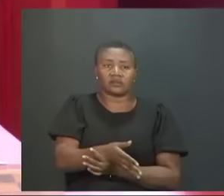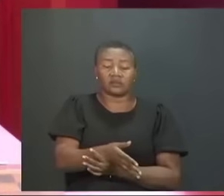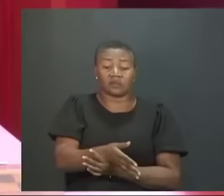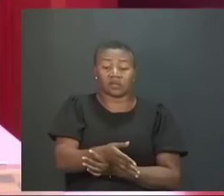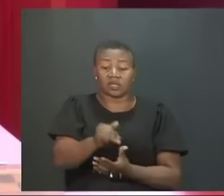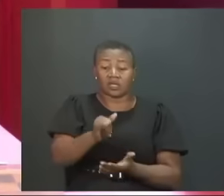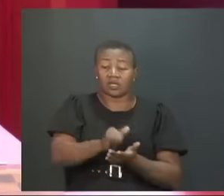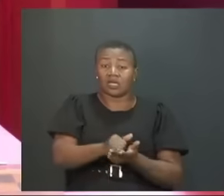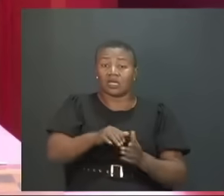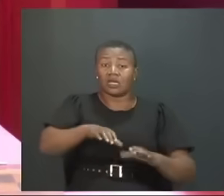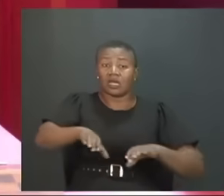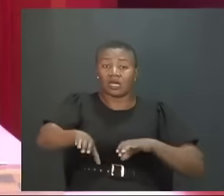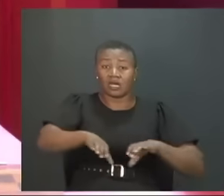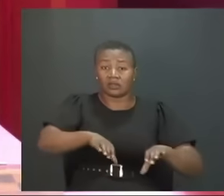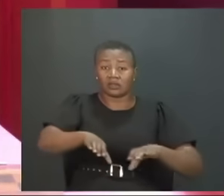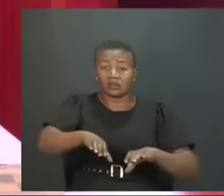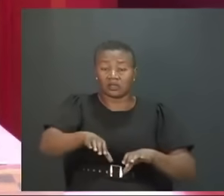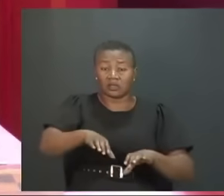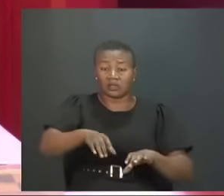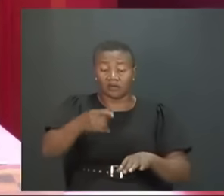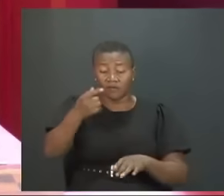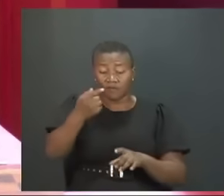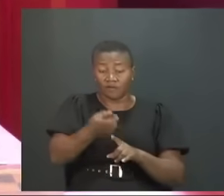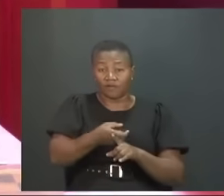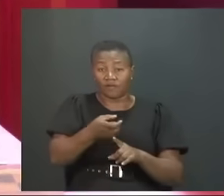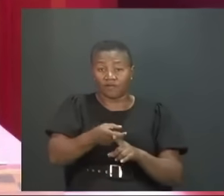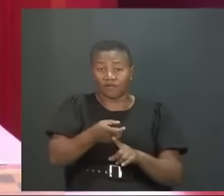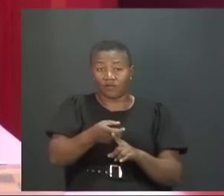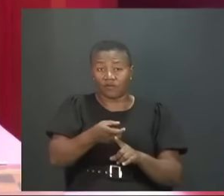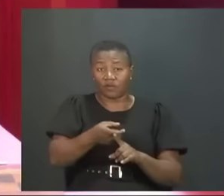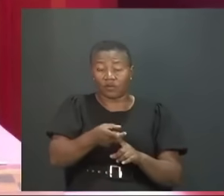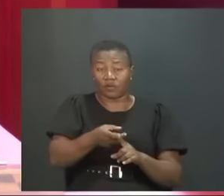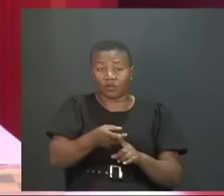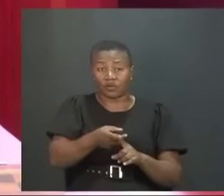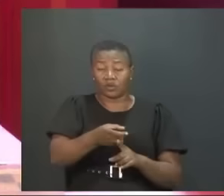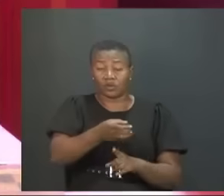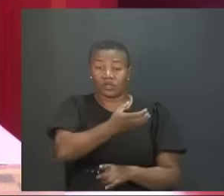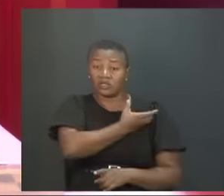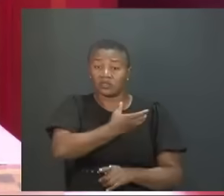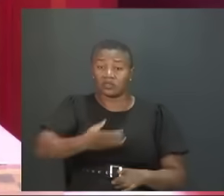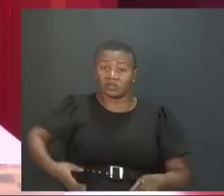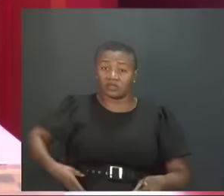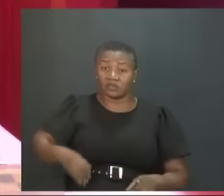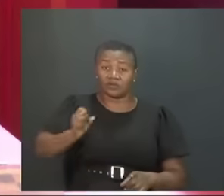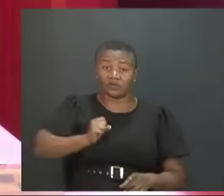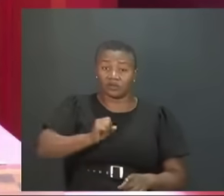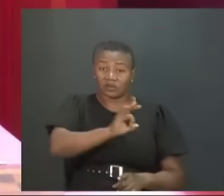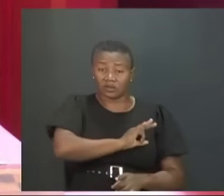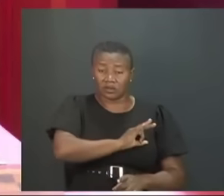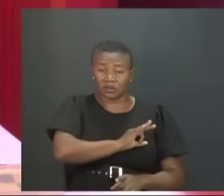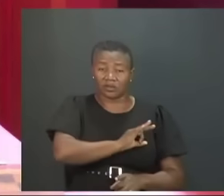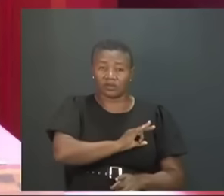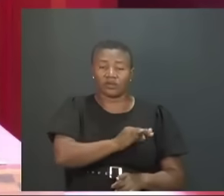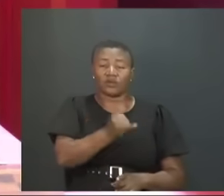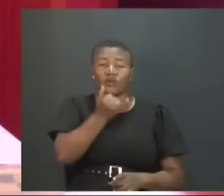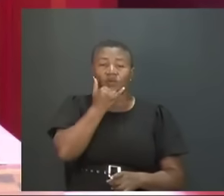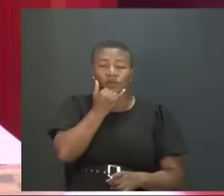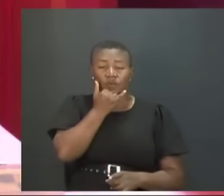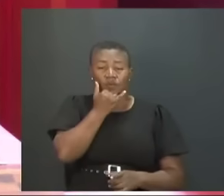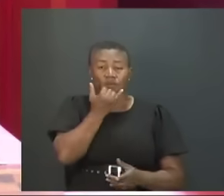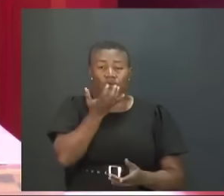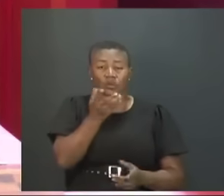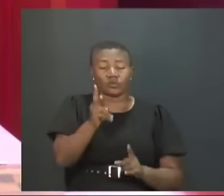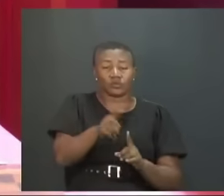action of the Chief of Staff was unconstitutional, it was wrong, it was a violation of the rights